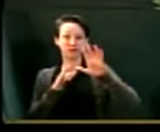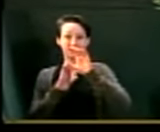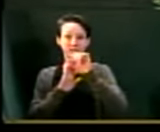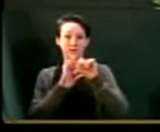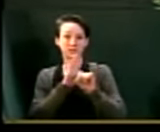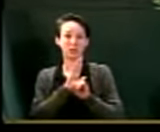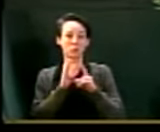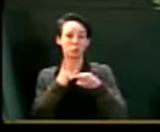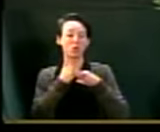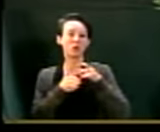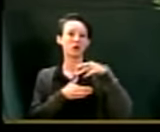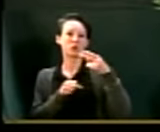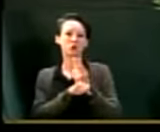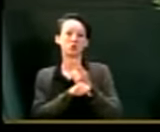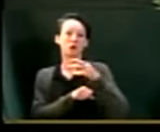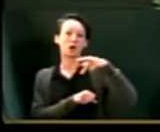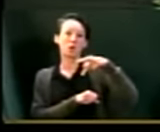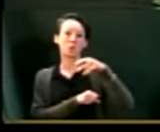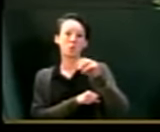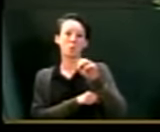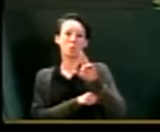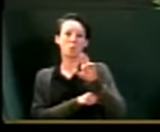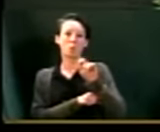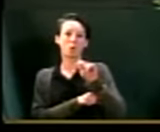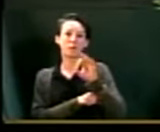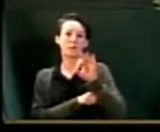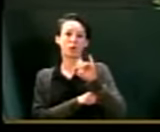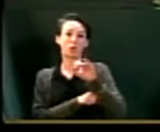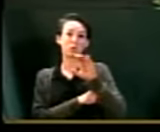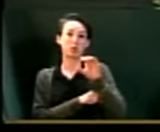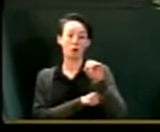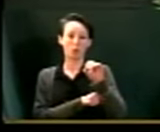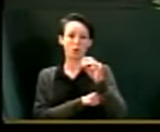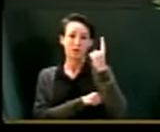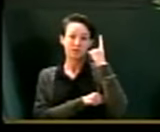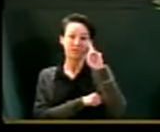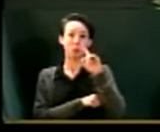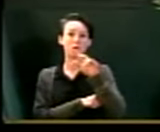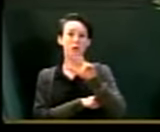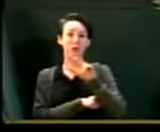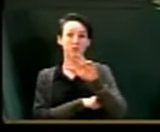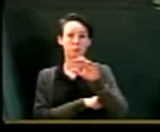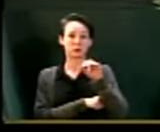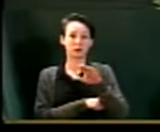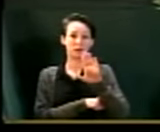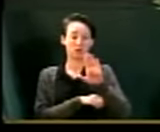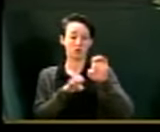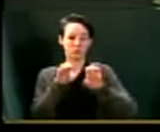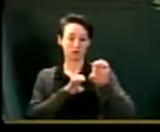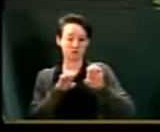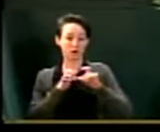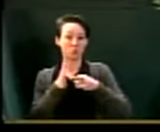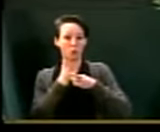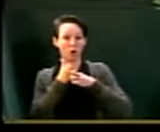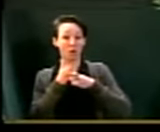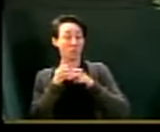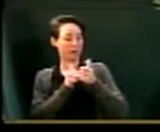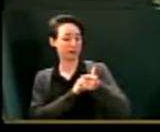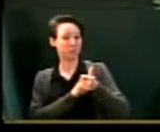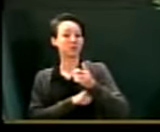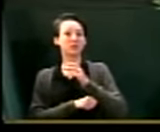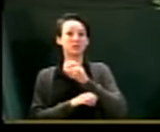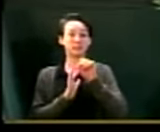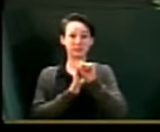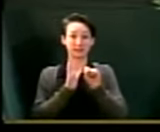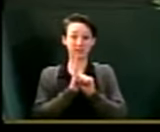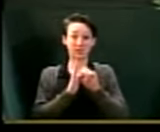portfolio system for 35% of their evaluation. This was passed by our Tennessee State House unanimously and by